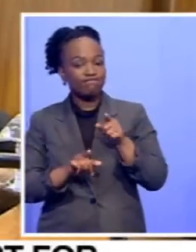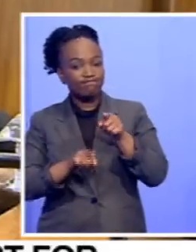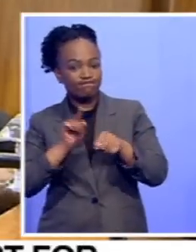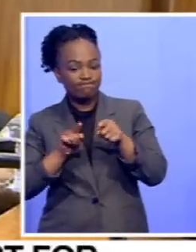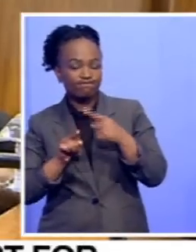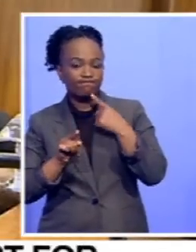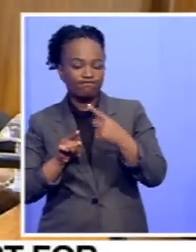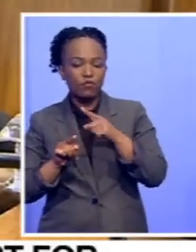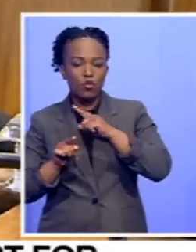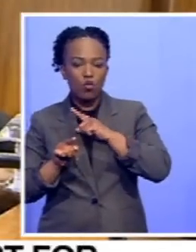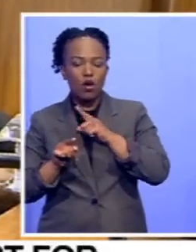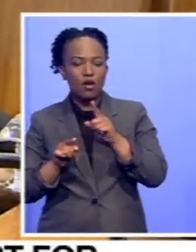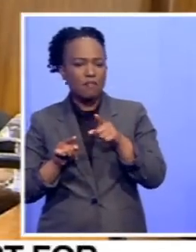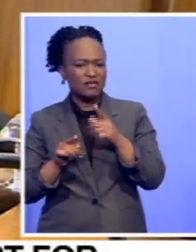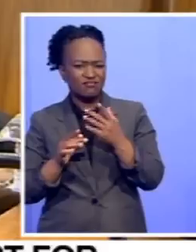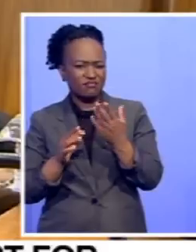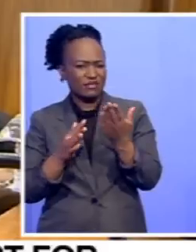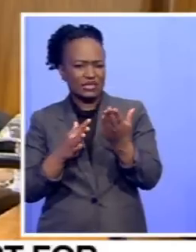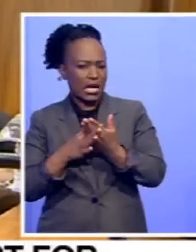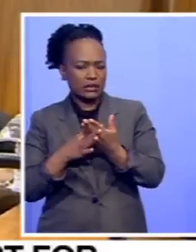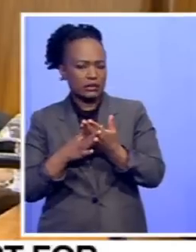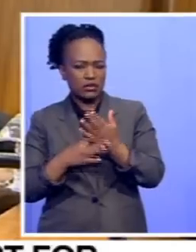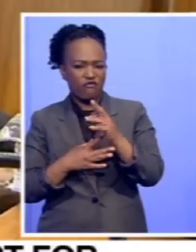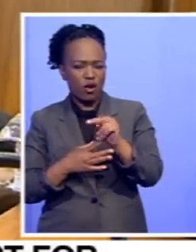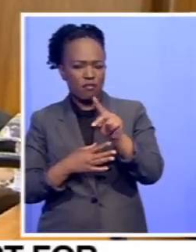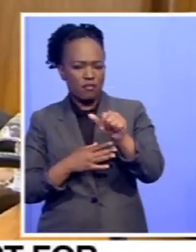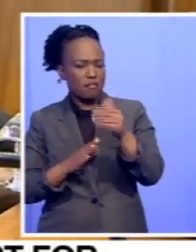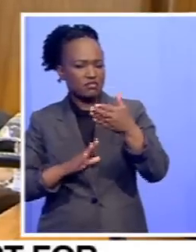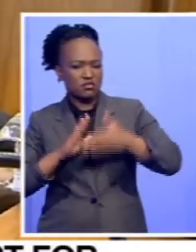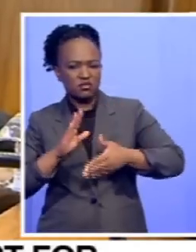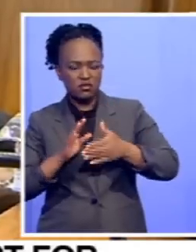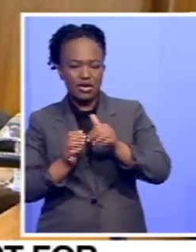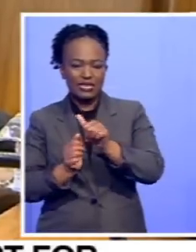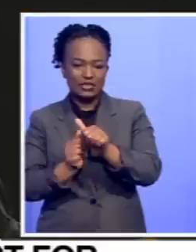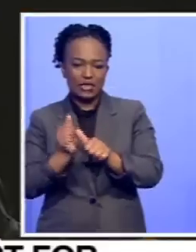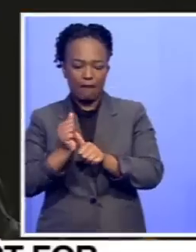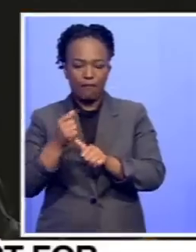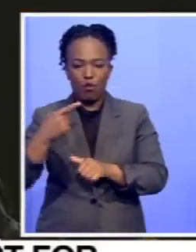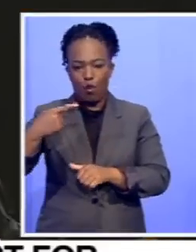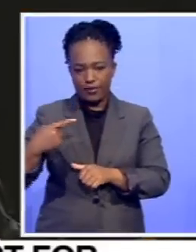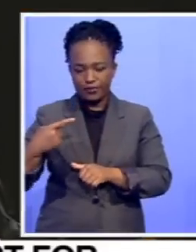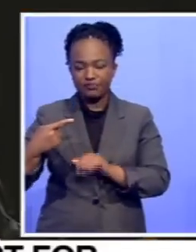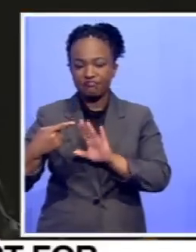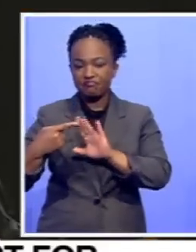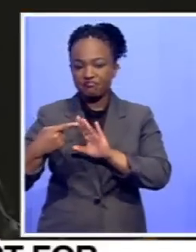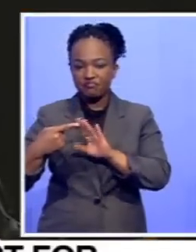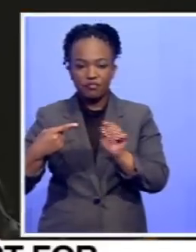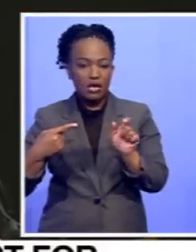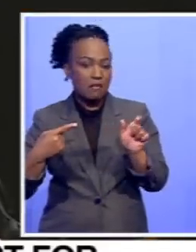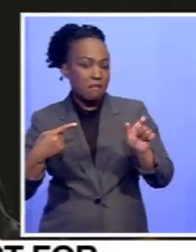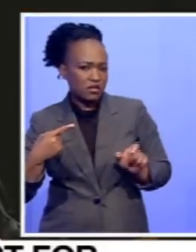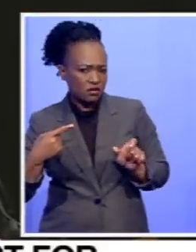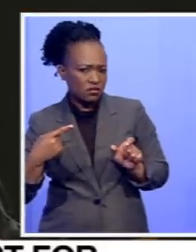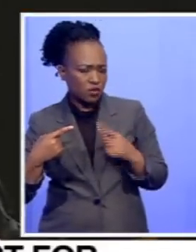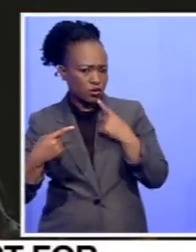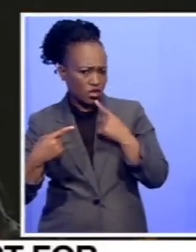to a discharge at the close of the state's case in that. Sub 1. The state has not led any evidence to show that the accused were not entitled to enter the